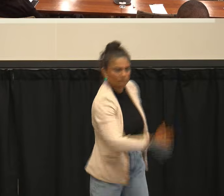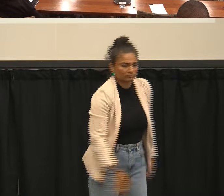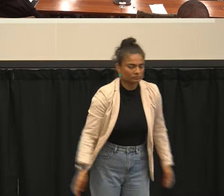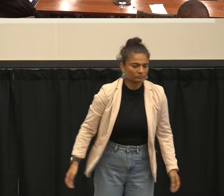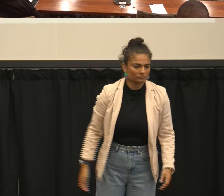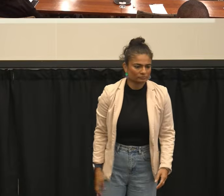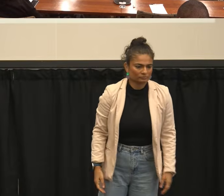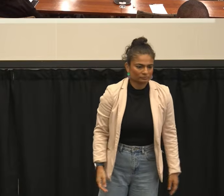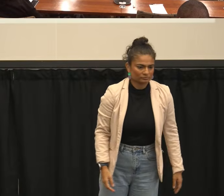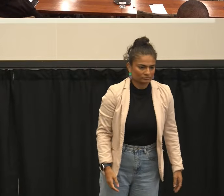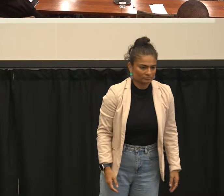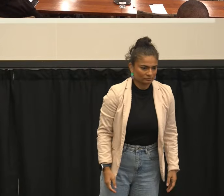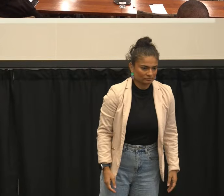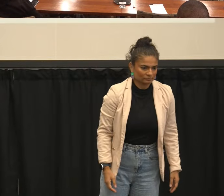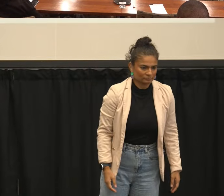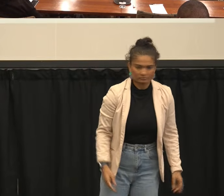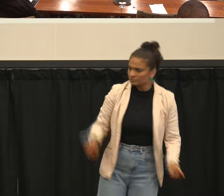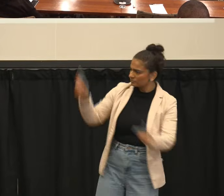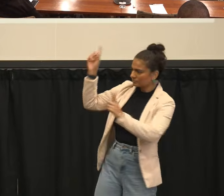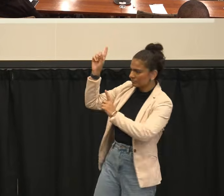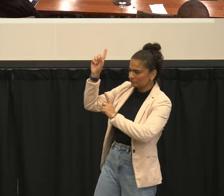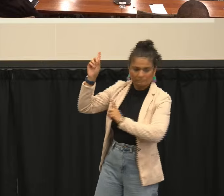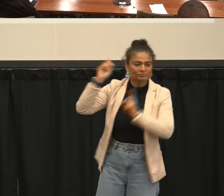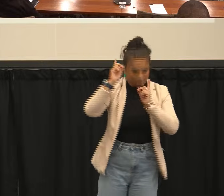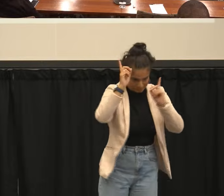are involved in.